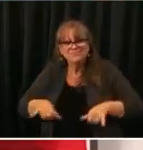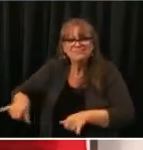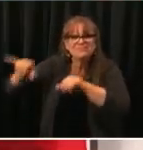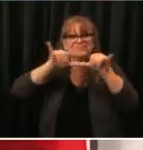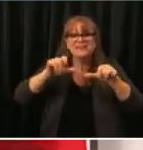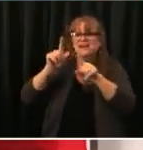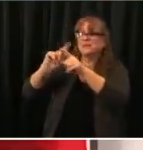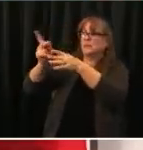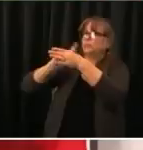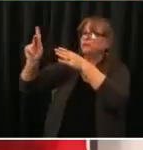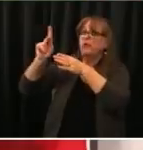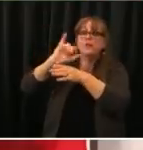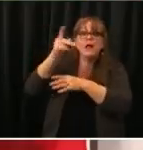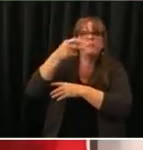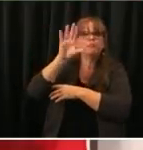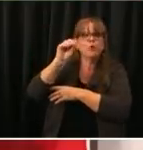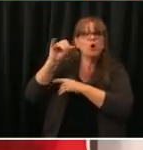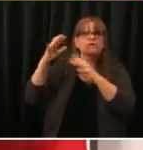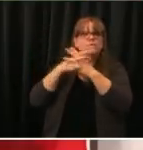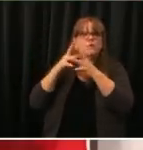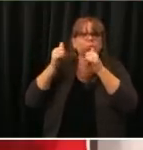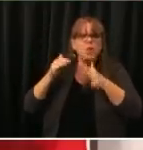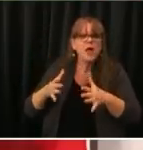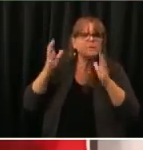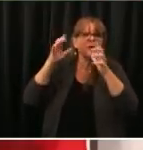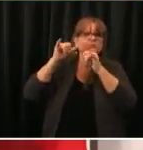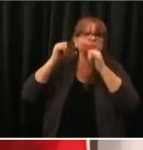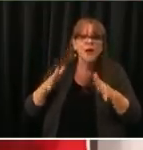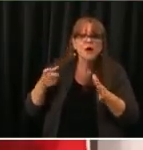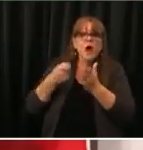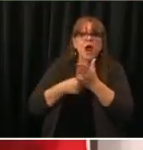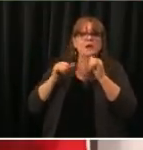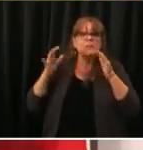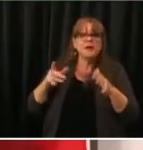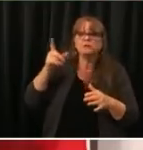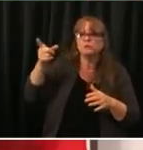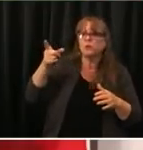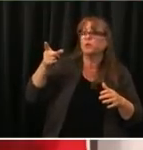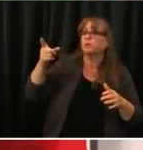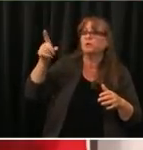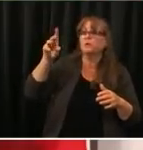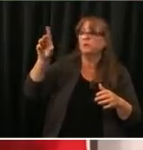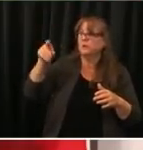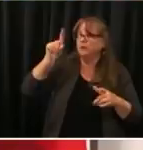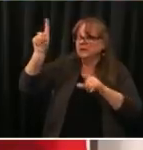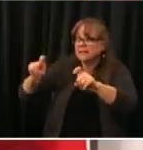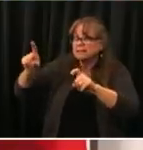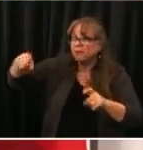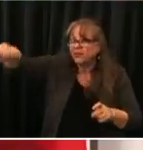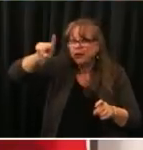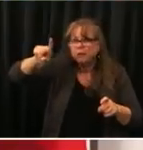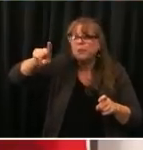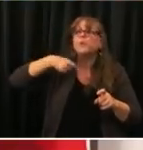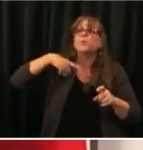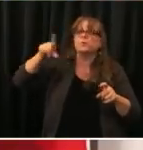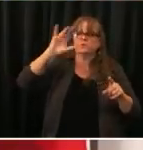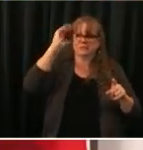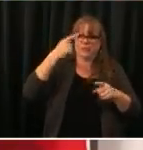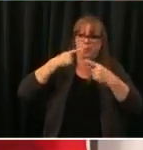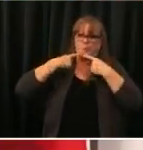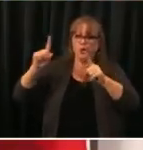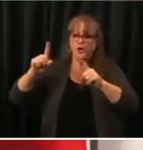prerogative through the purchase of 2 million Binax tests a week. We're extending that to teachers starting next week immediately. We're proud to be delivering those